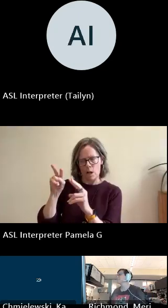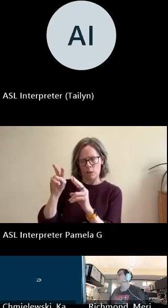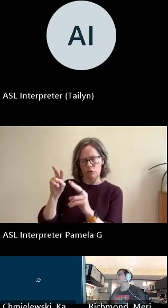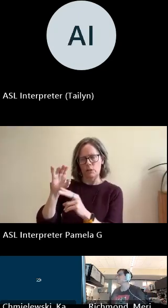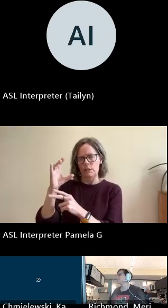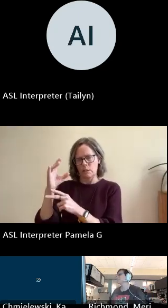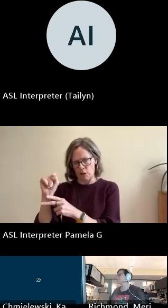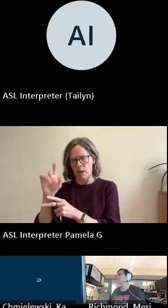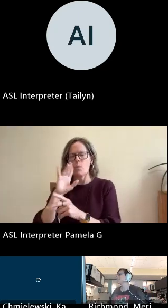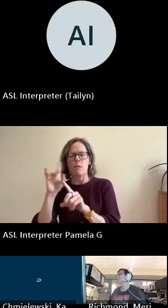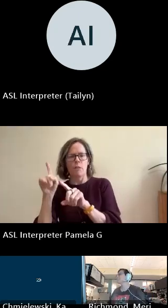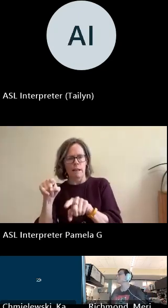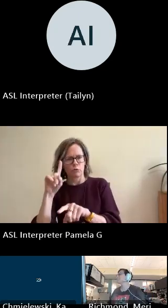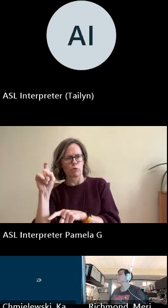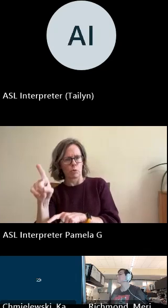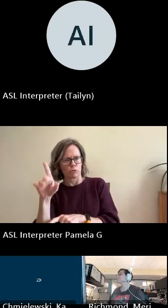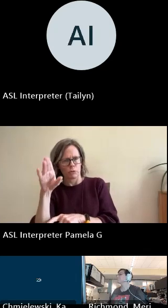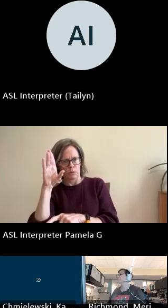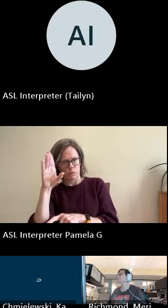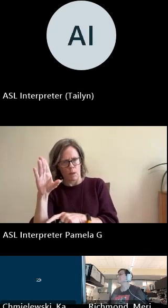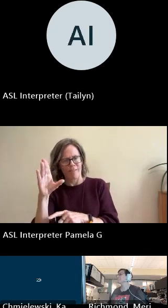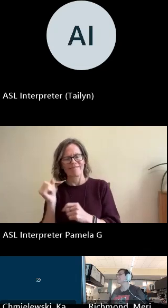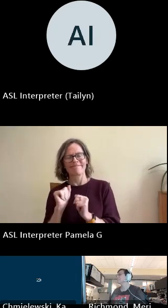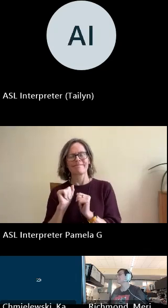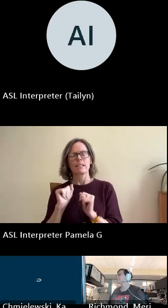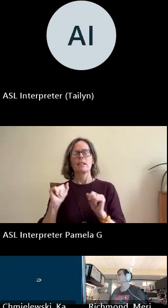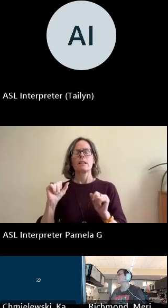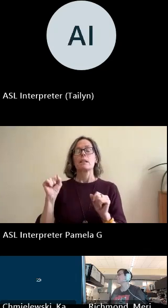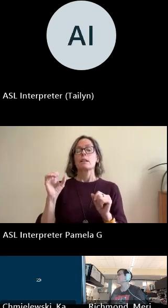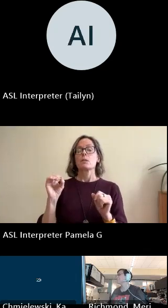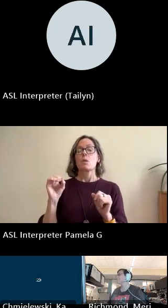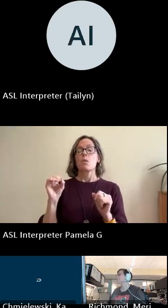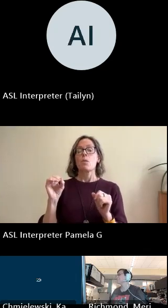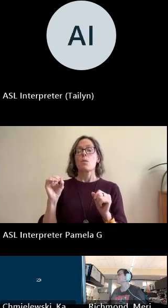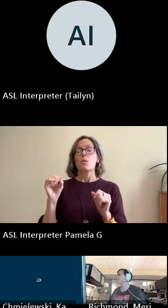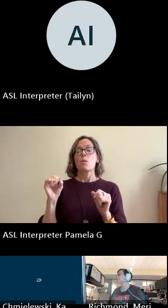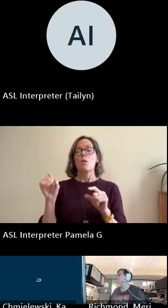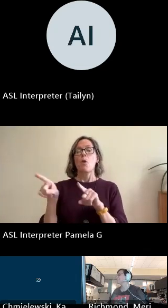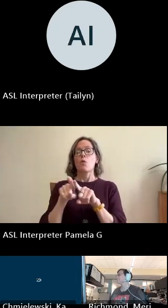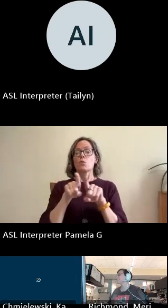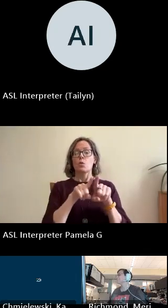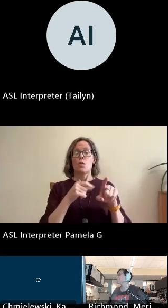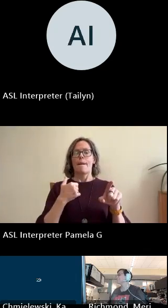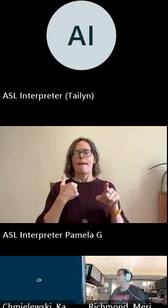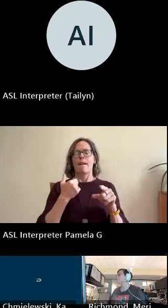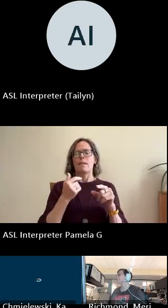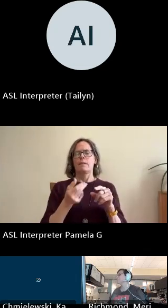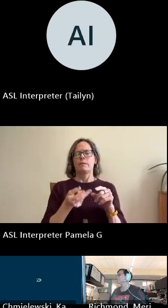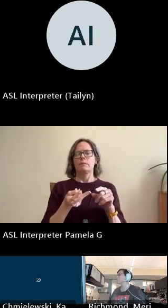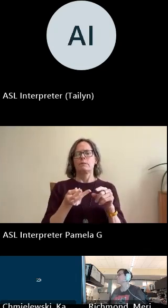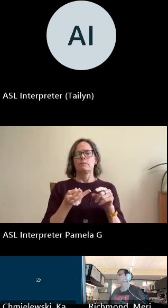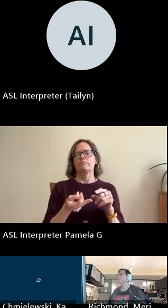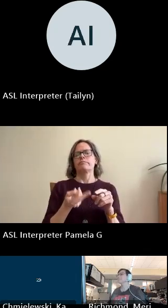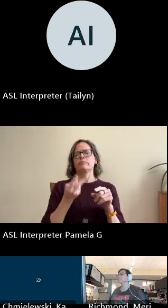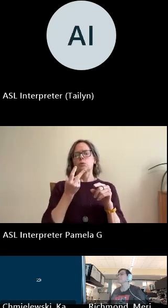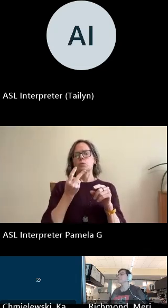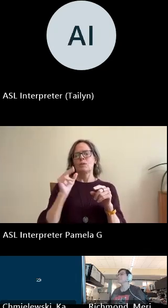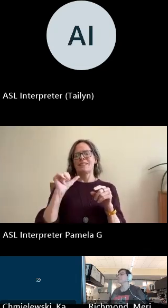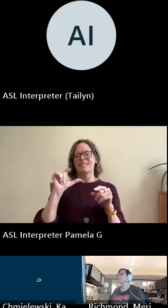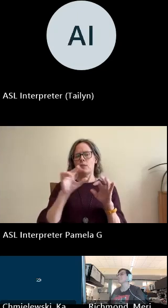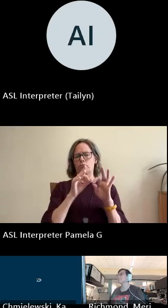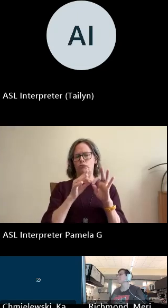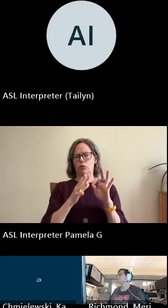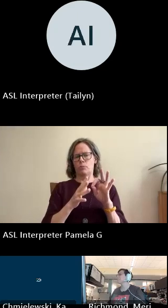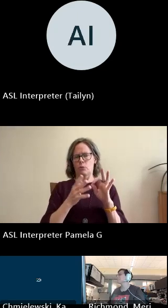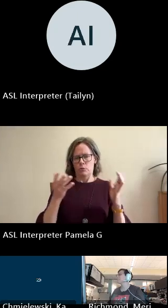answered one way or another. So yeah, and then we also have some sign language ASL interpreters